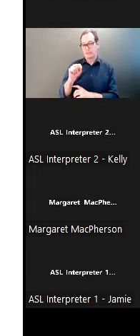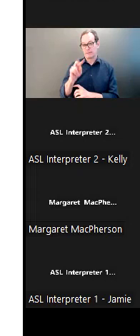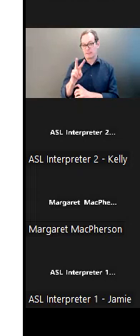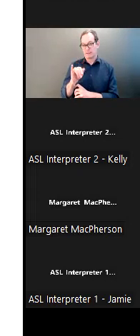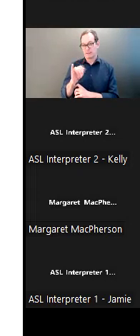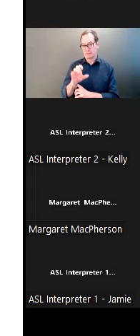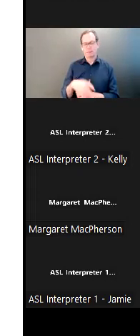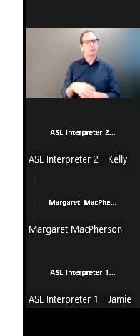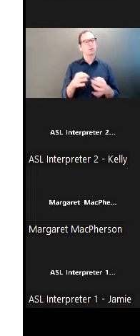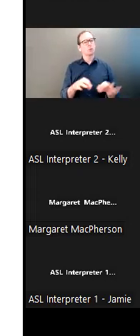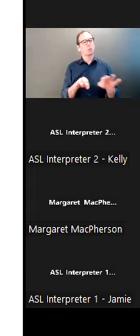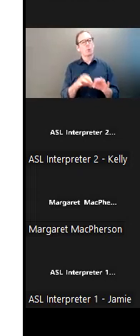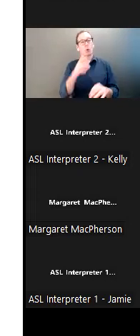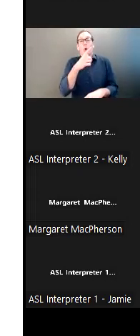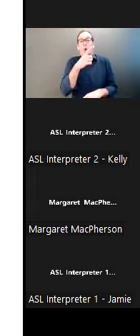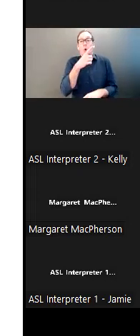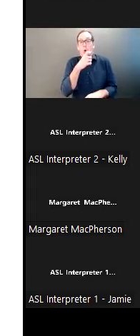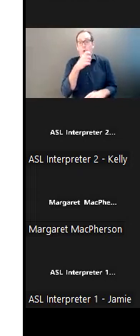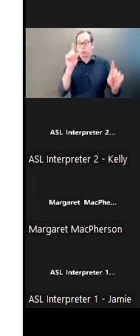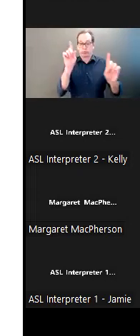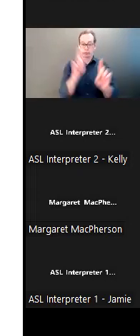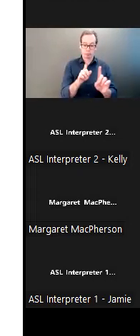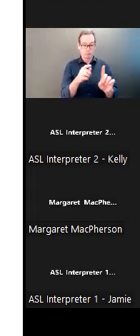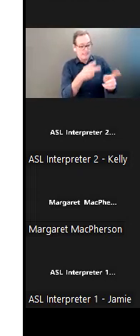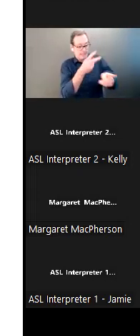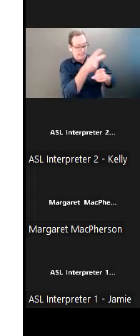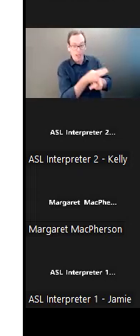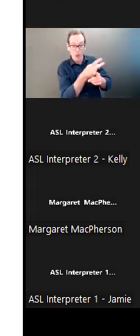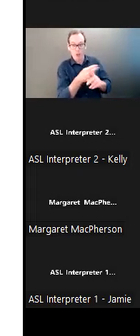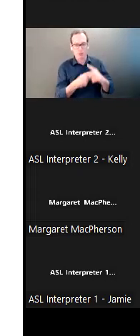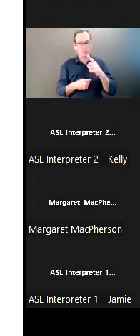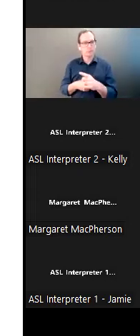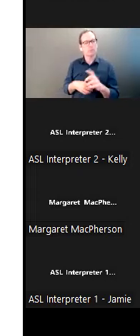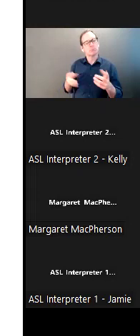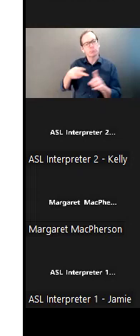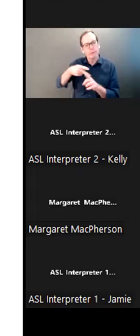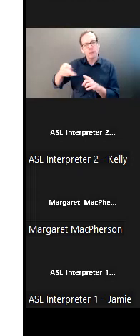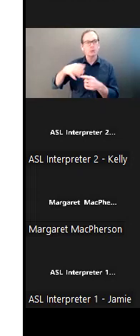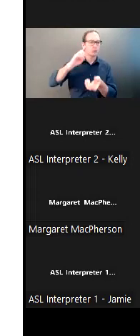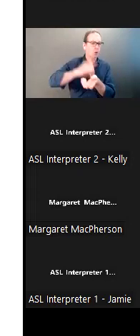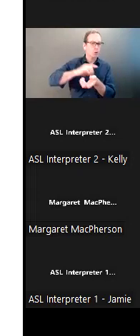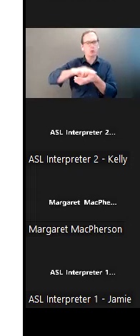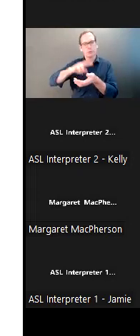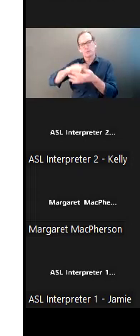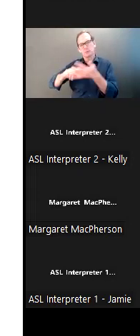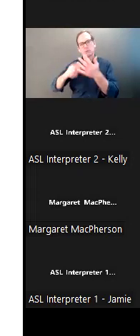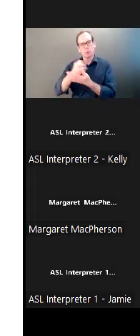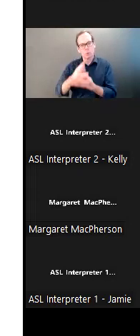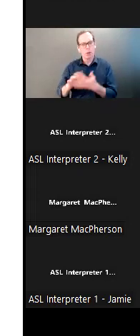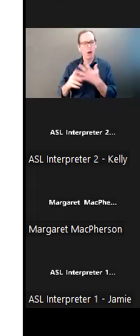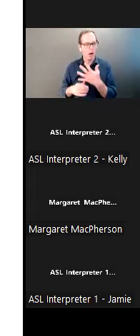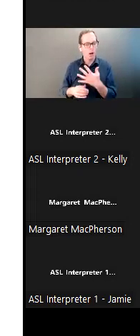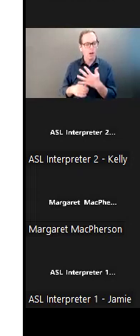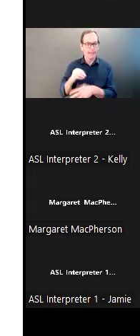carers. And this is really, there's two parts to this. The first is what I mentioned right off the top in terms of recognizing when people